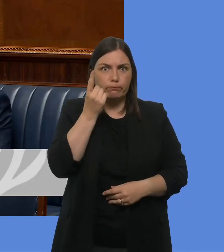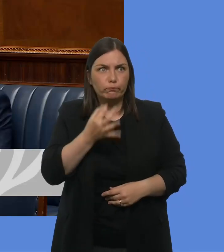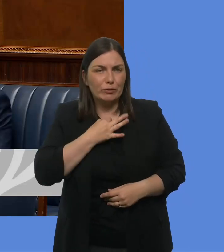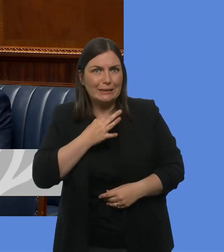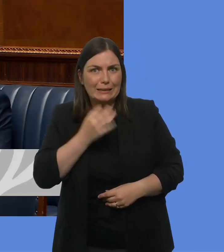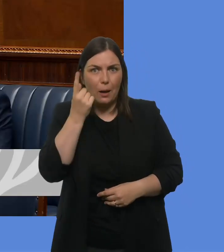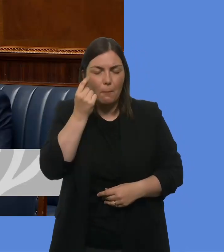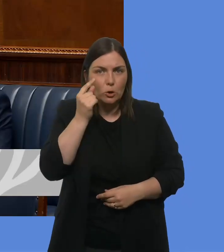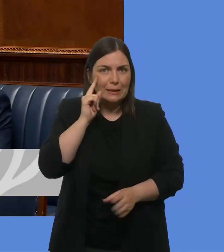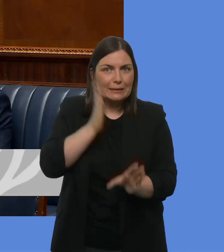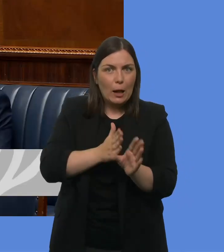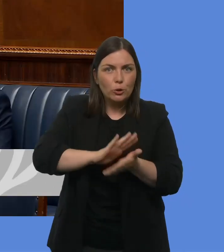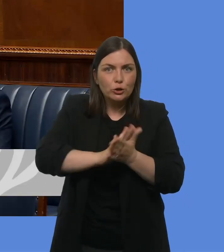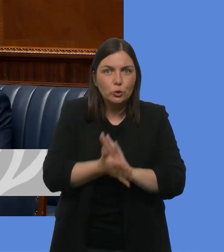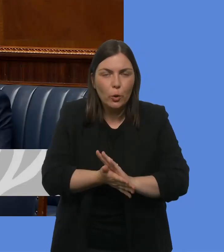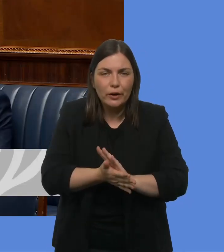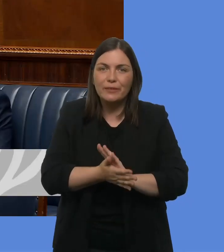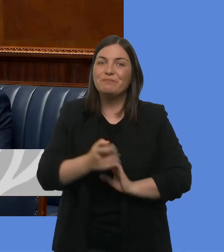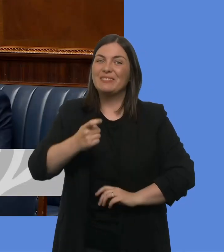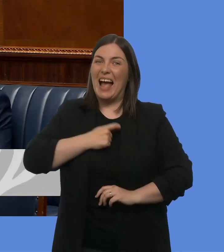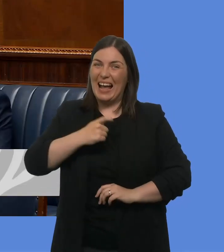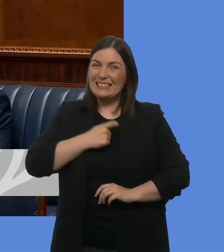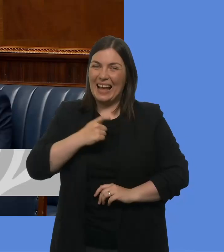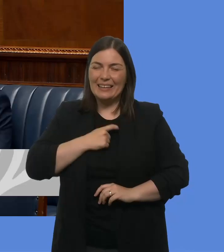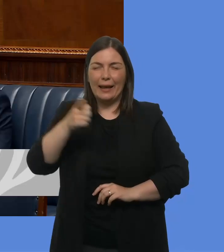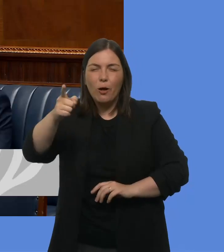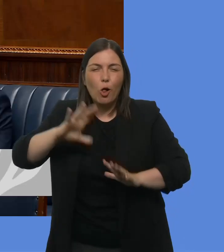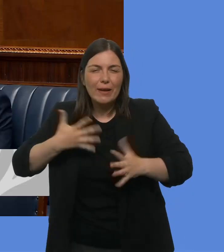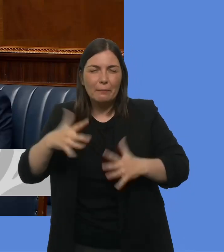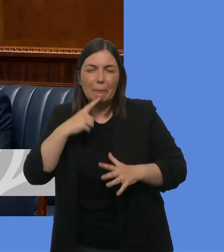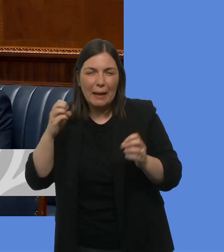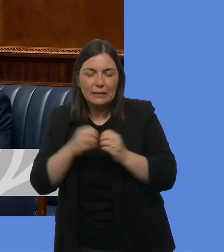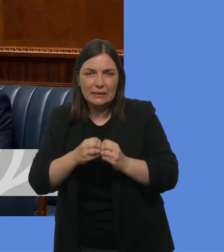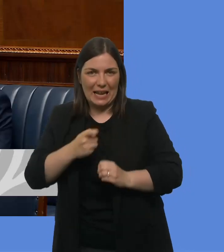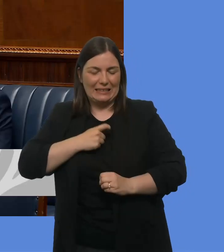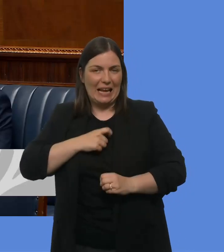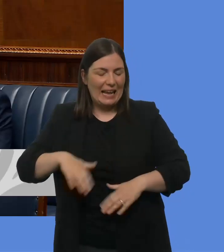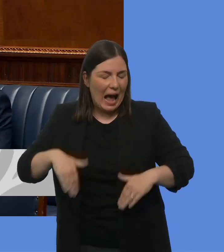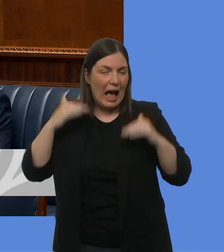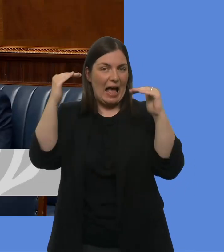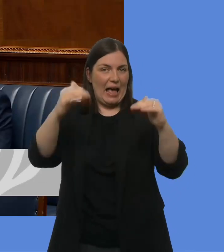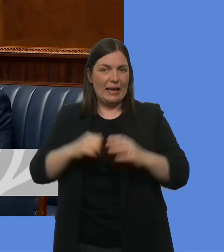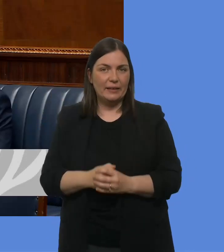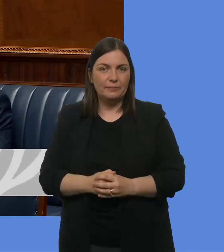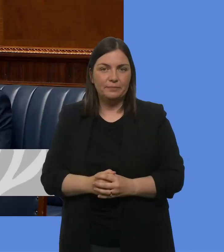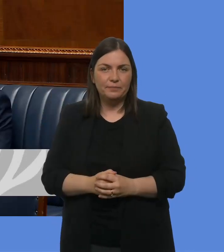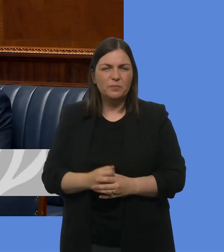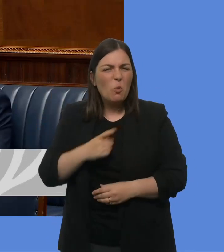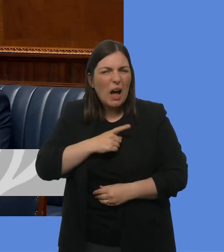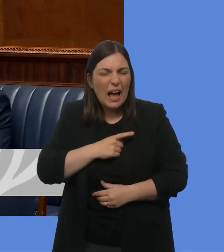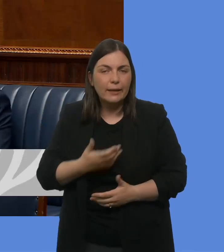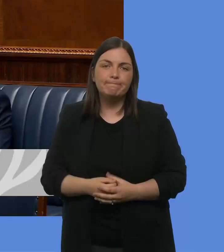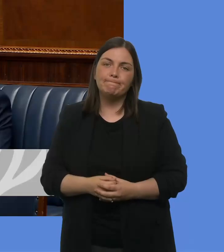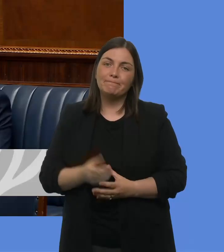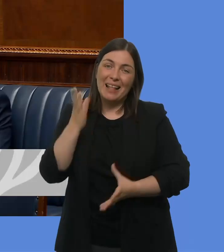peers in the classroom. And anxiety disorders have already been highlighted as being very prevalent. Factors like listening, fatigue, communication